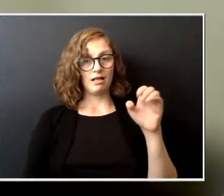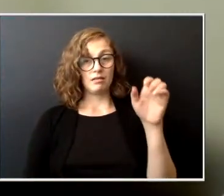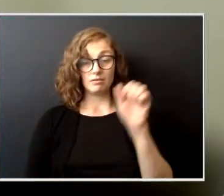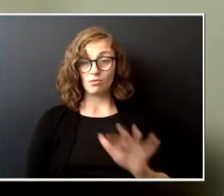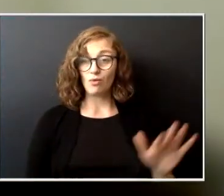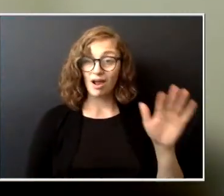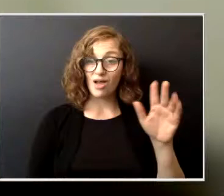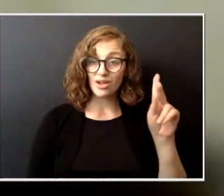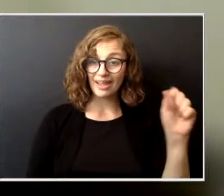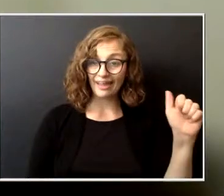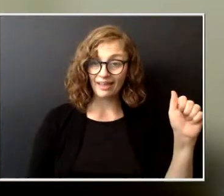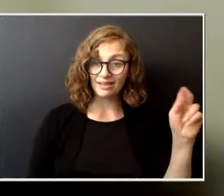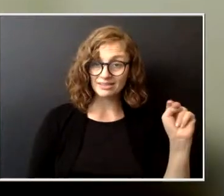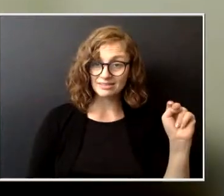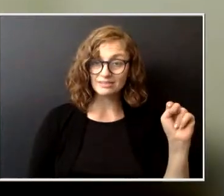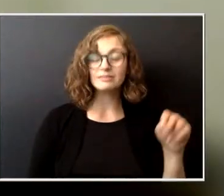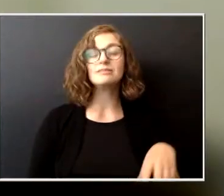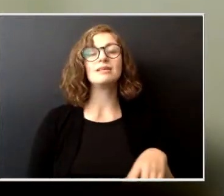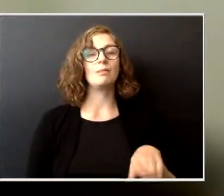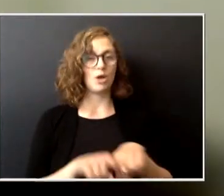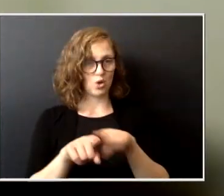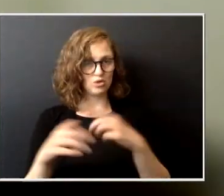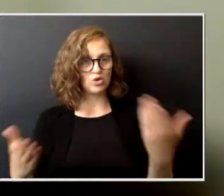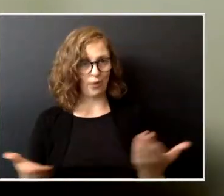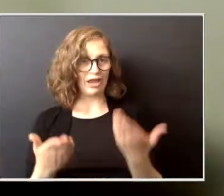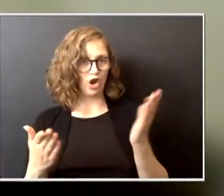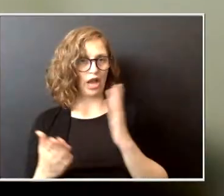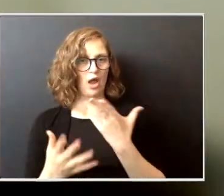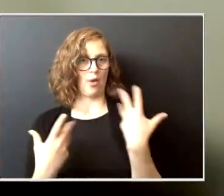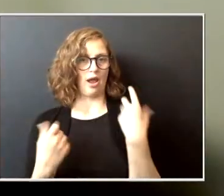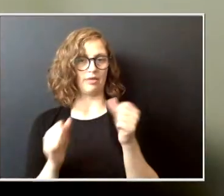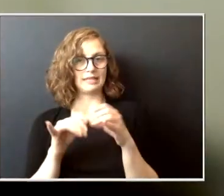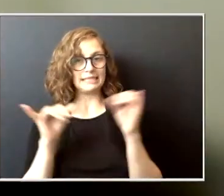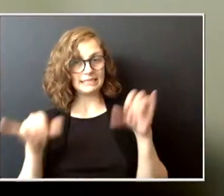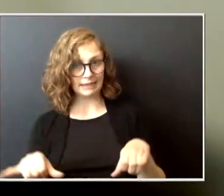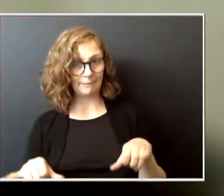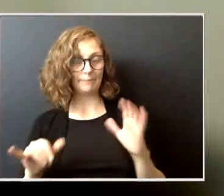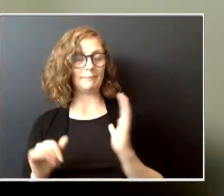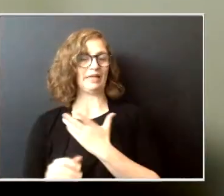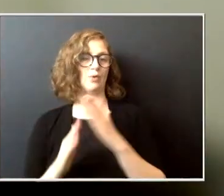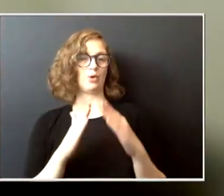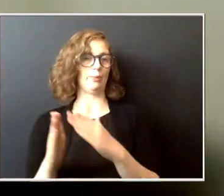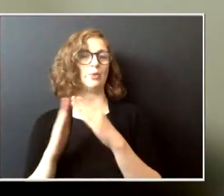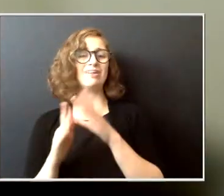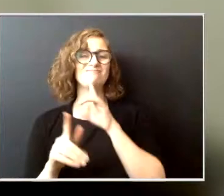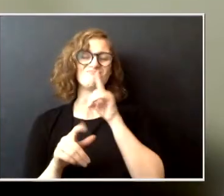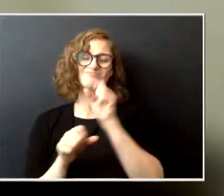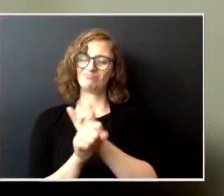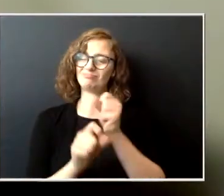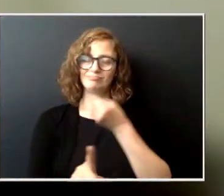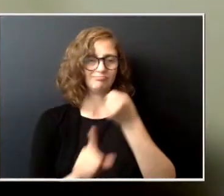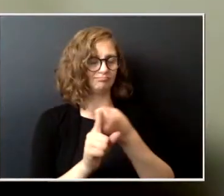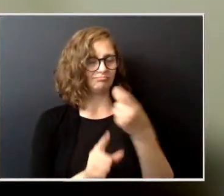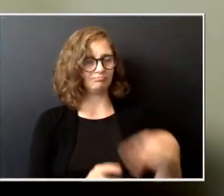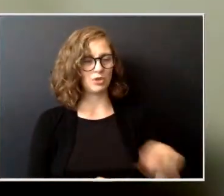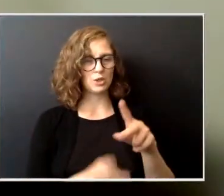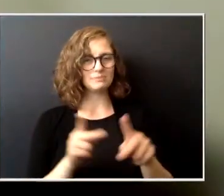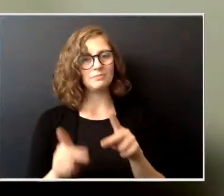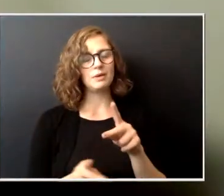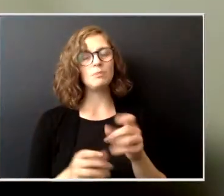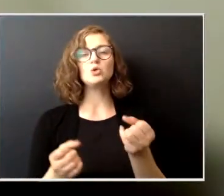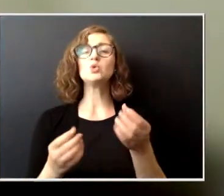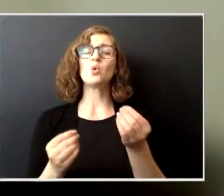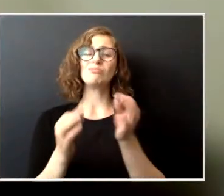also here at our health system and locally in our community, and it does impact those people as well. So I think it is very important